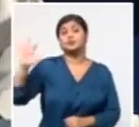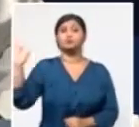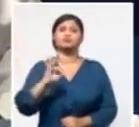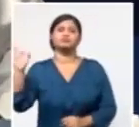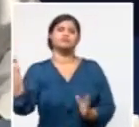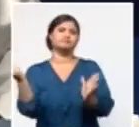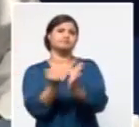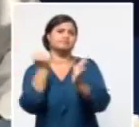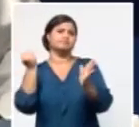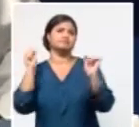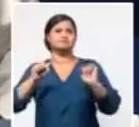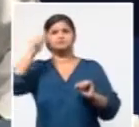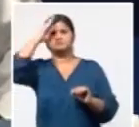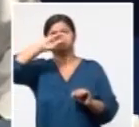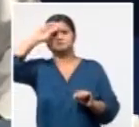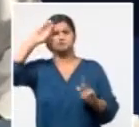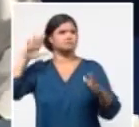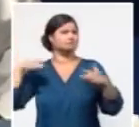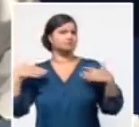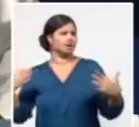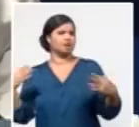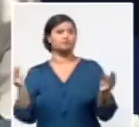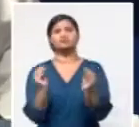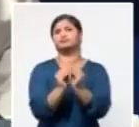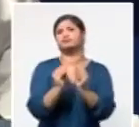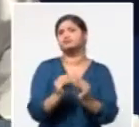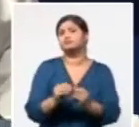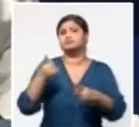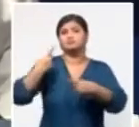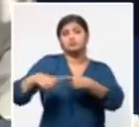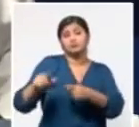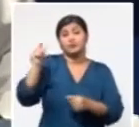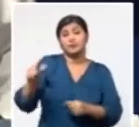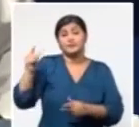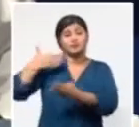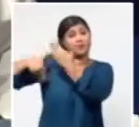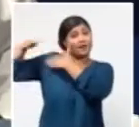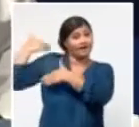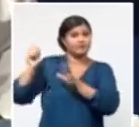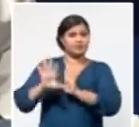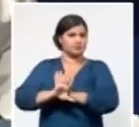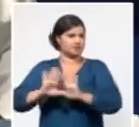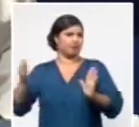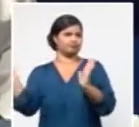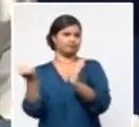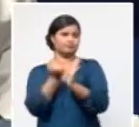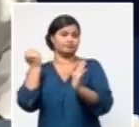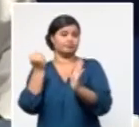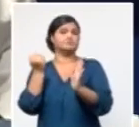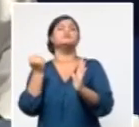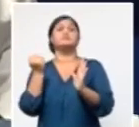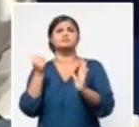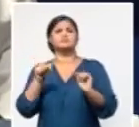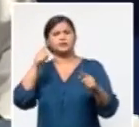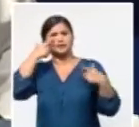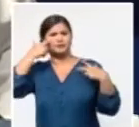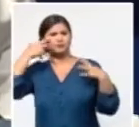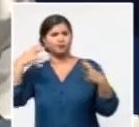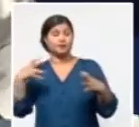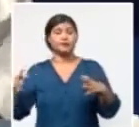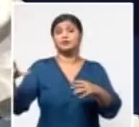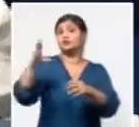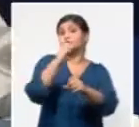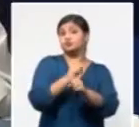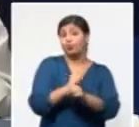have tested positive as confirmed case contacts. That is why it is so important